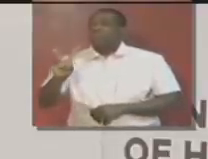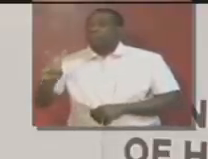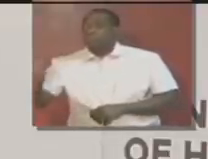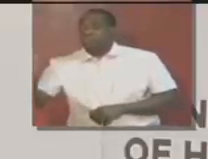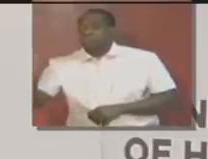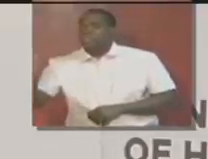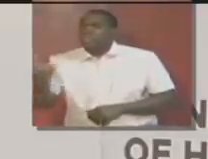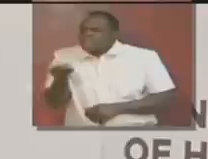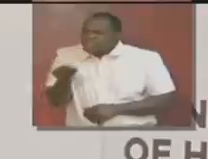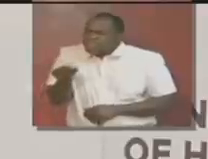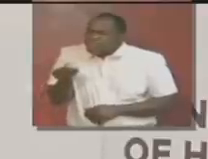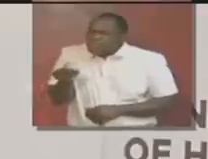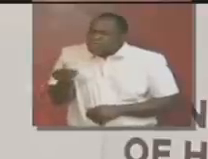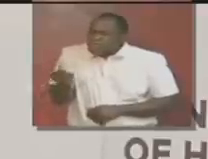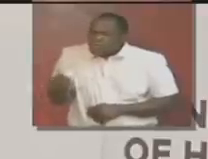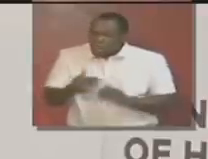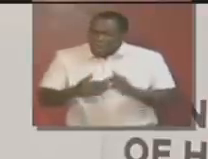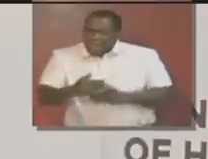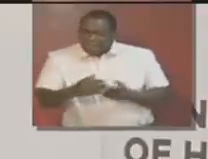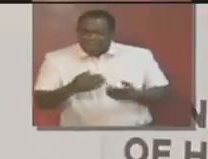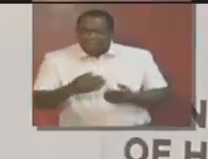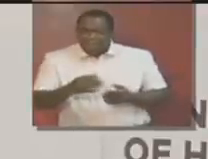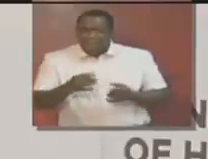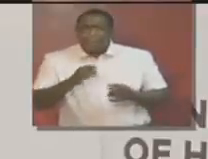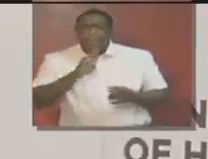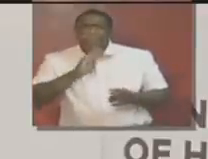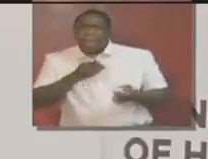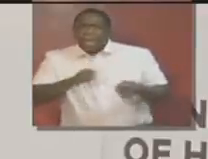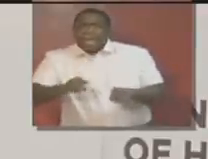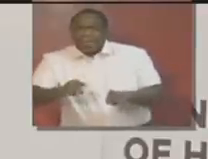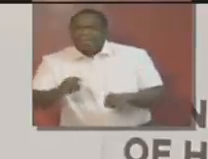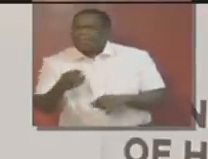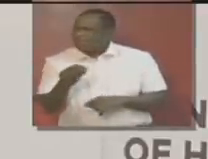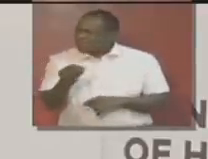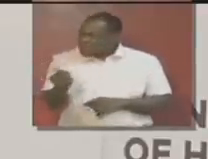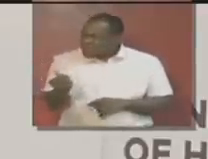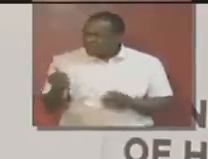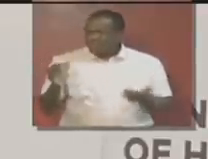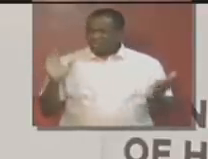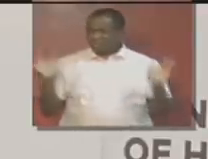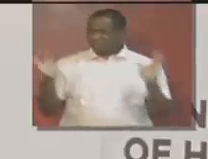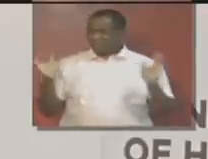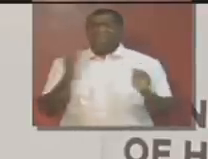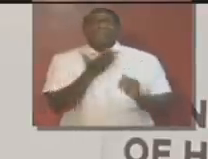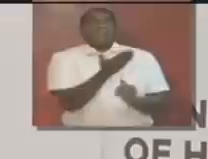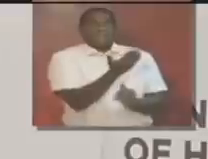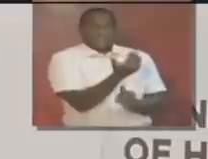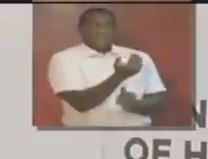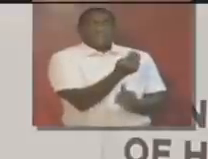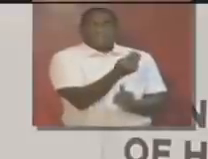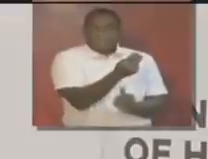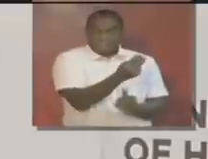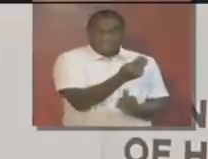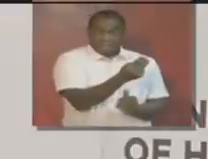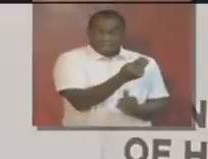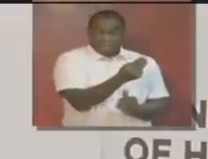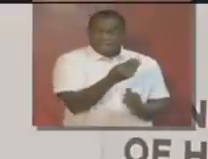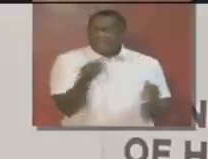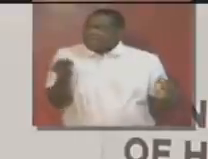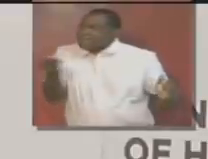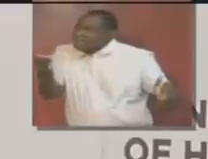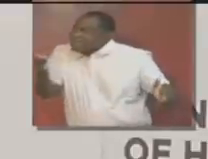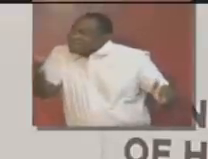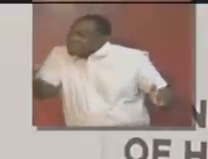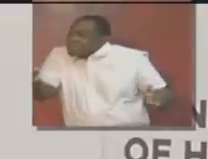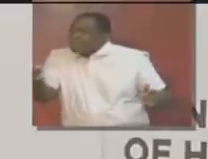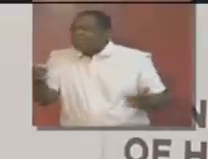want to make sure we understand the ratio. It's 50 million who have had no issues so far, aside from minor side effects. So